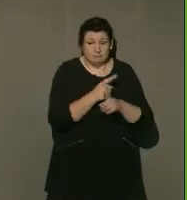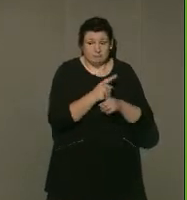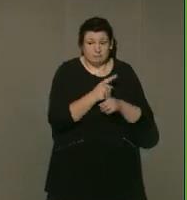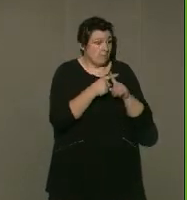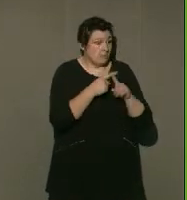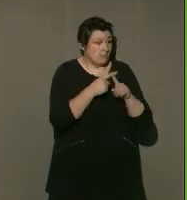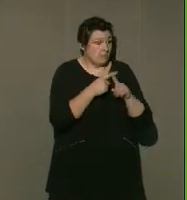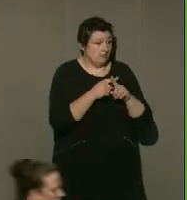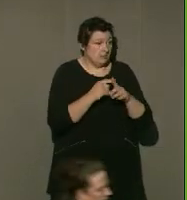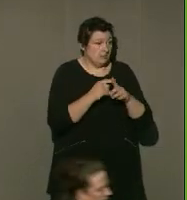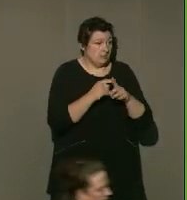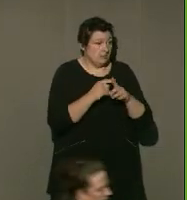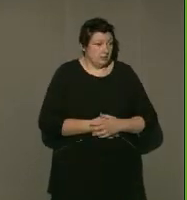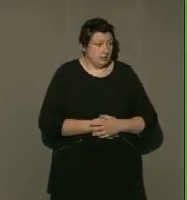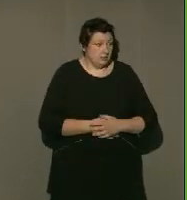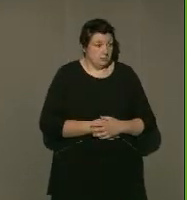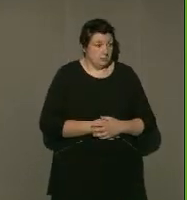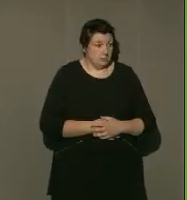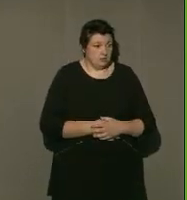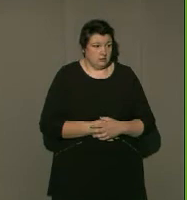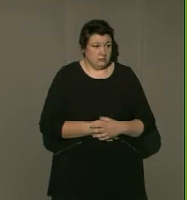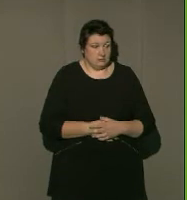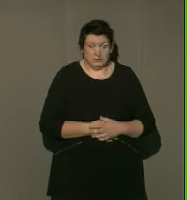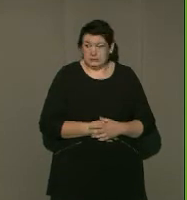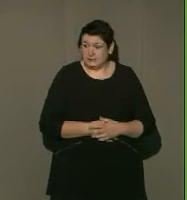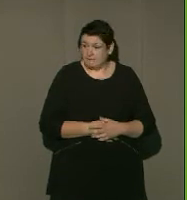Do you want a microphone there?